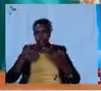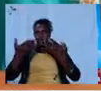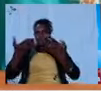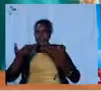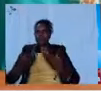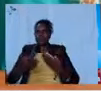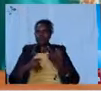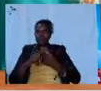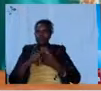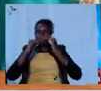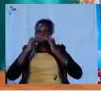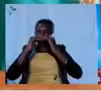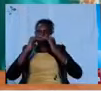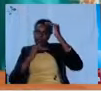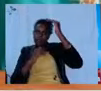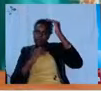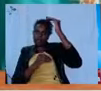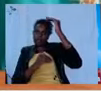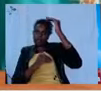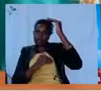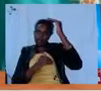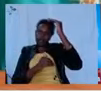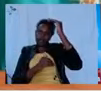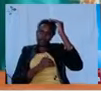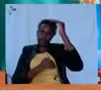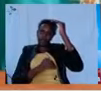descending, bring from